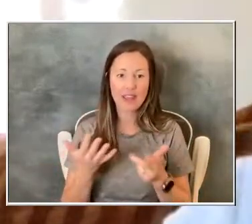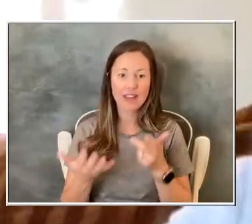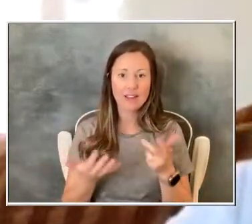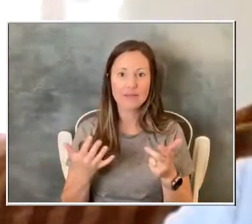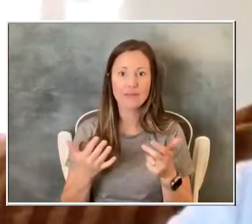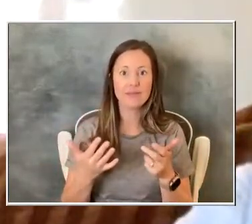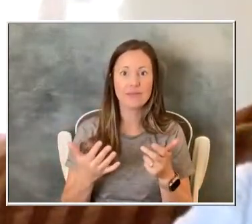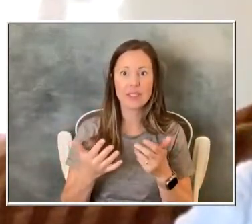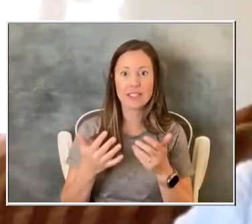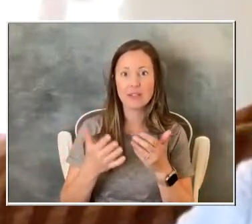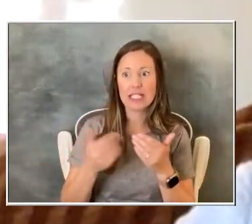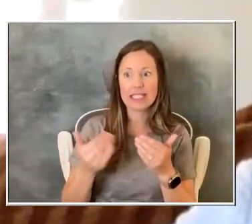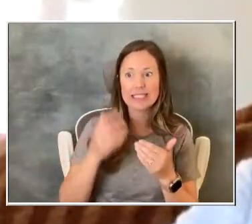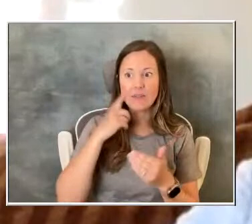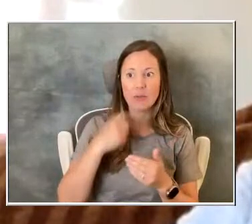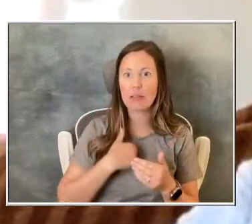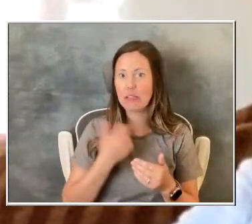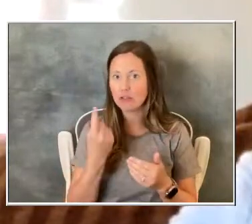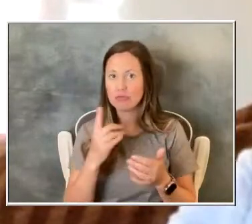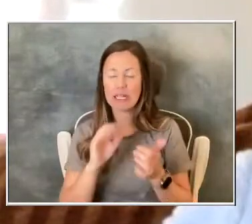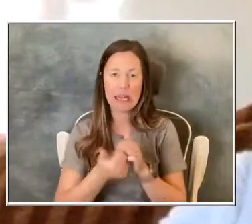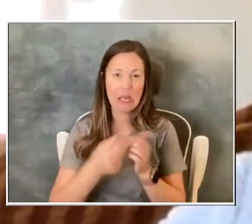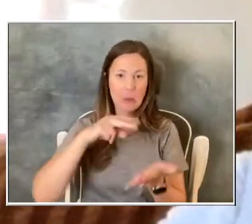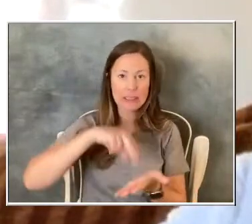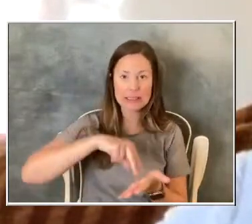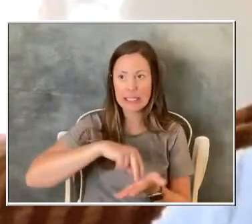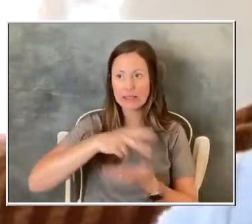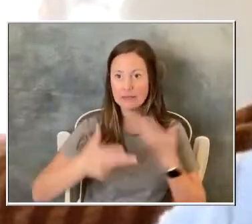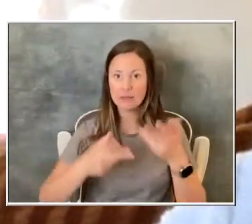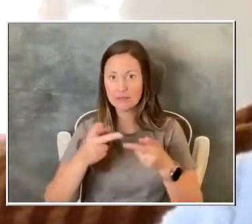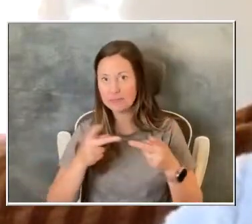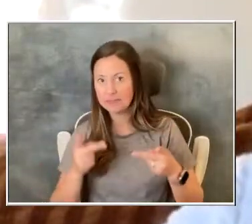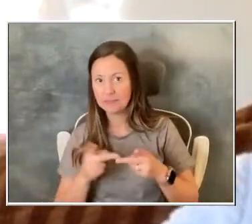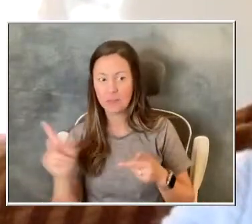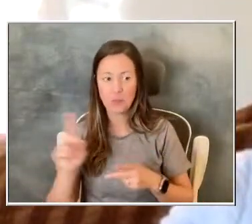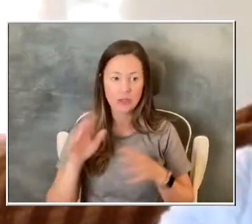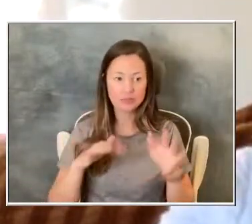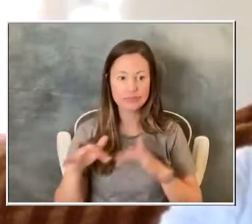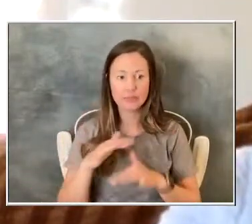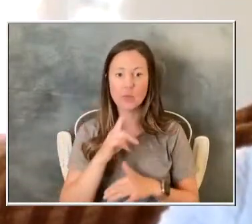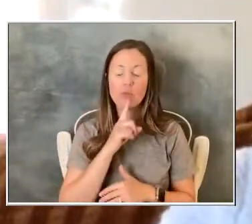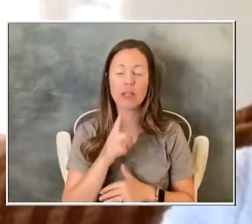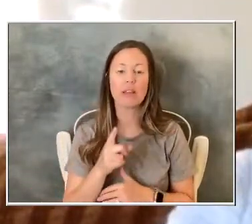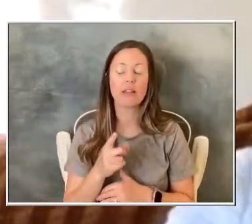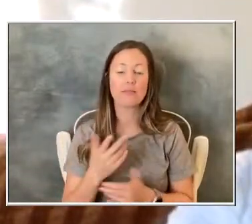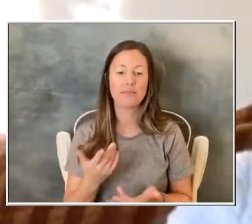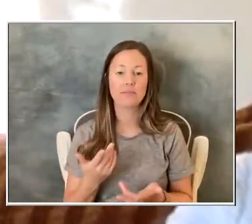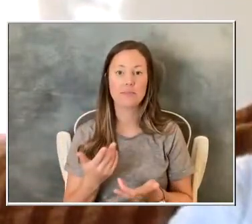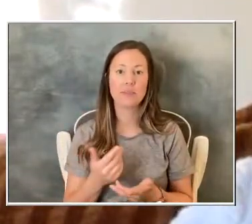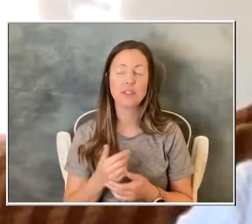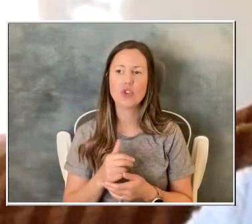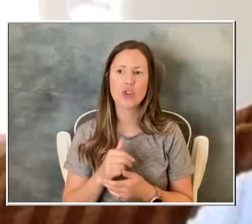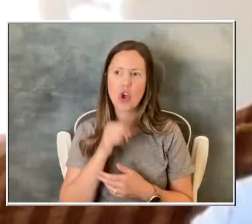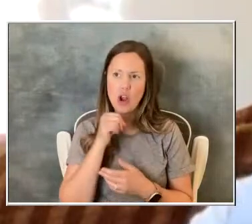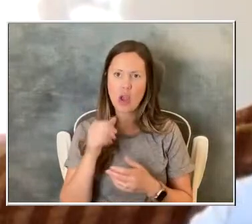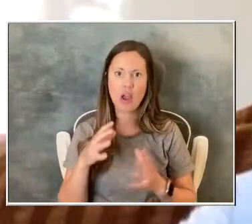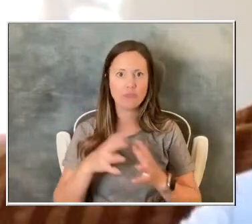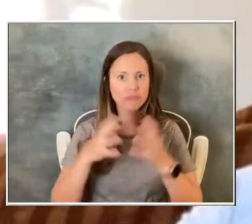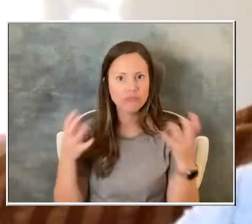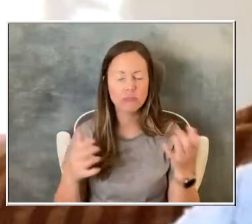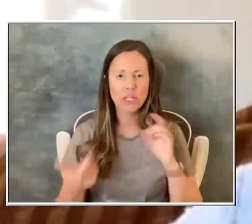get into position for. So yeah, I think it there's not an enormous change, but